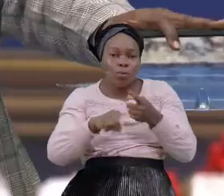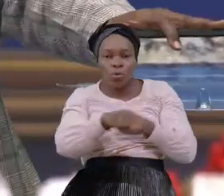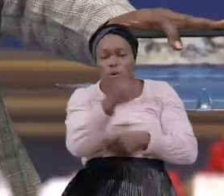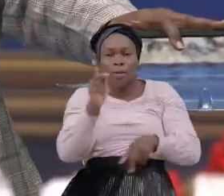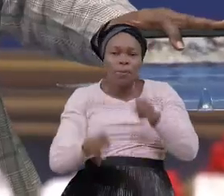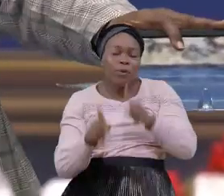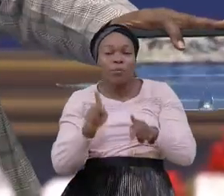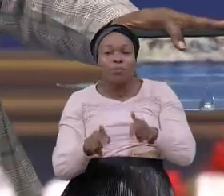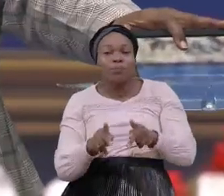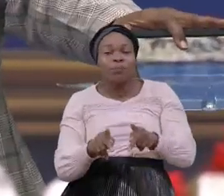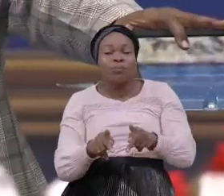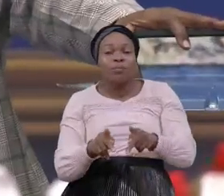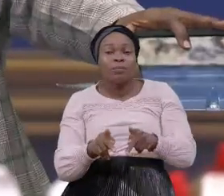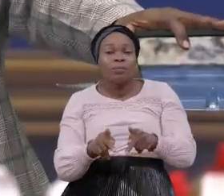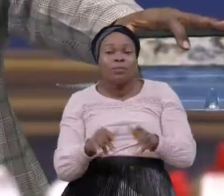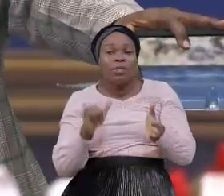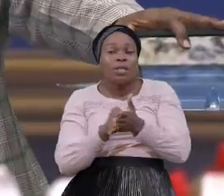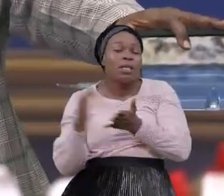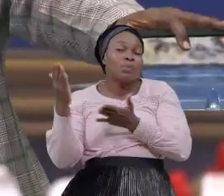That brings assurance to them